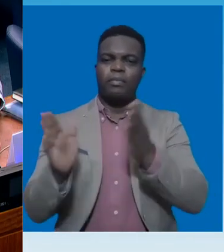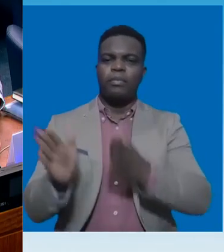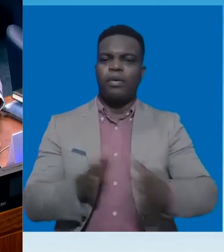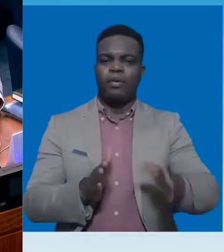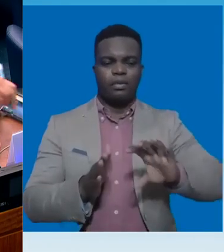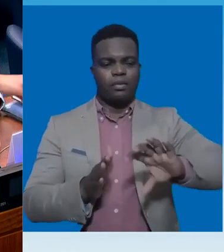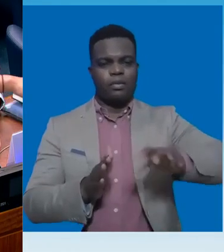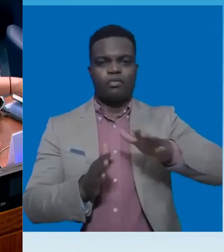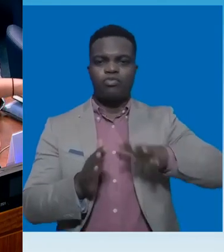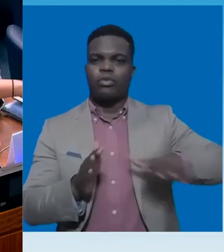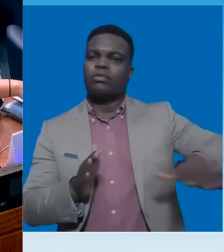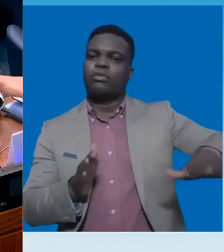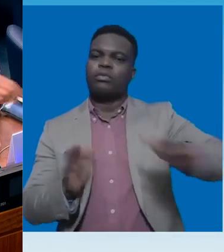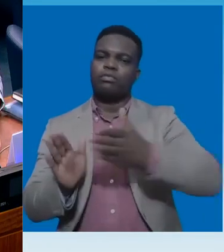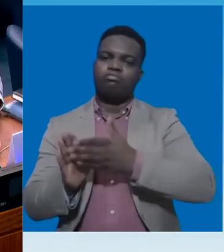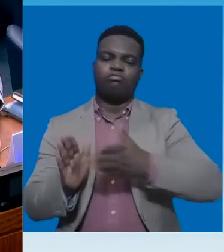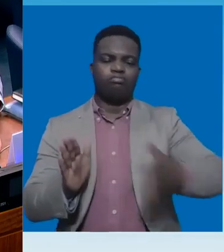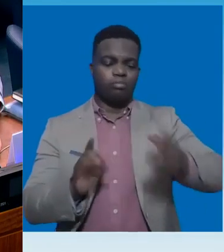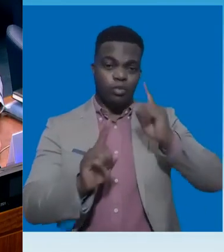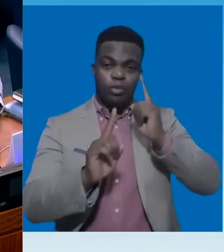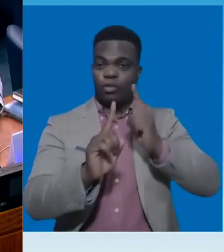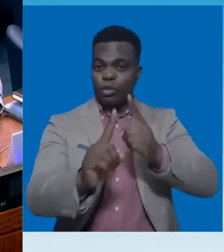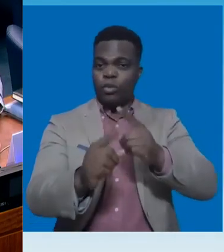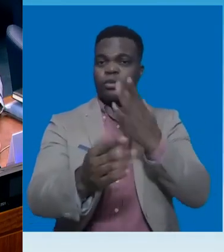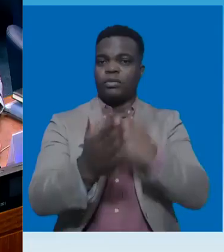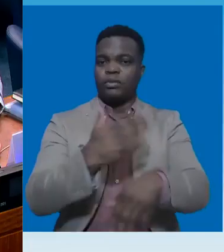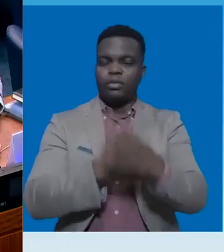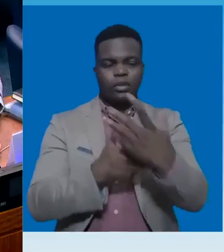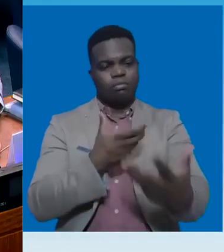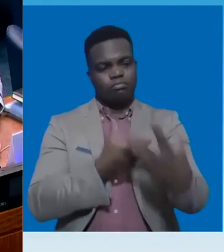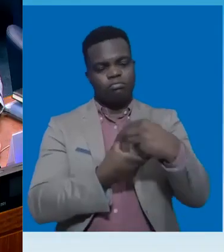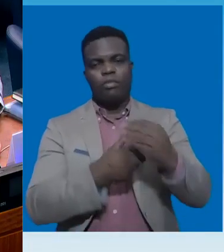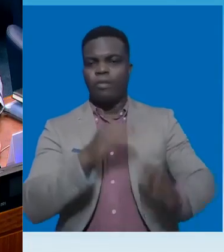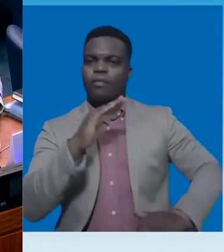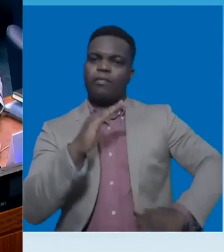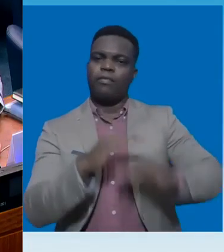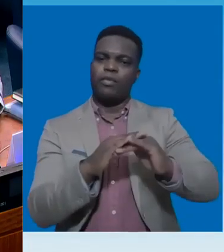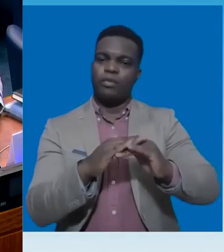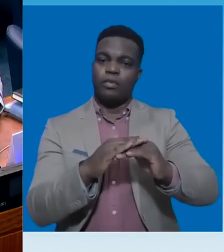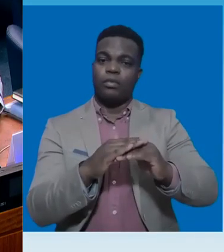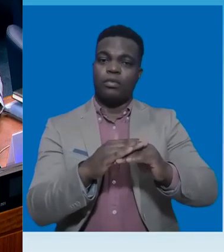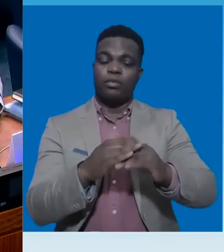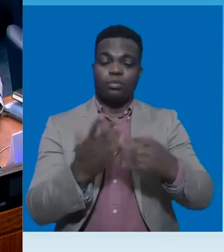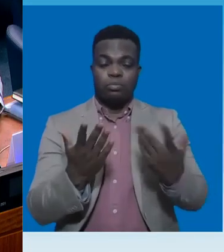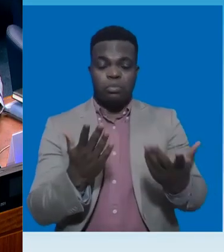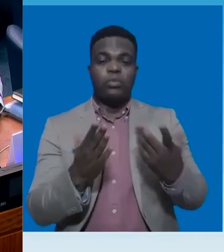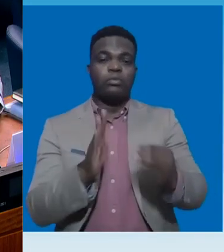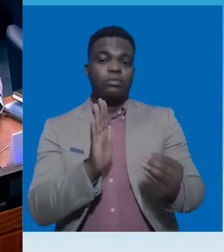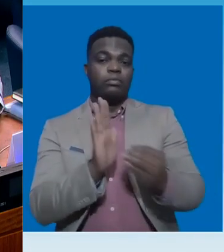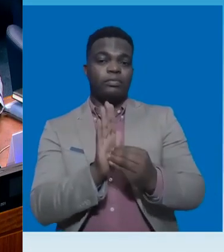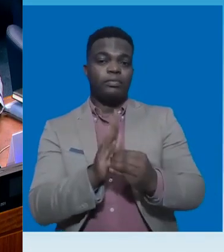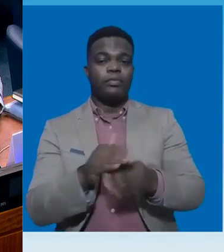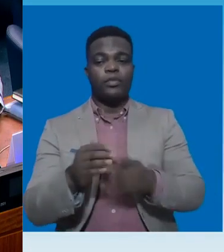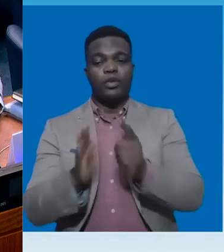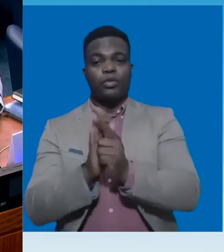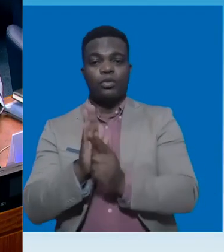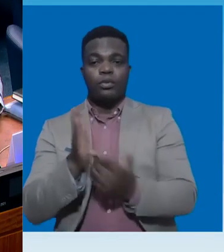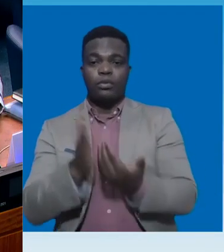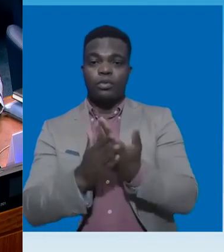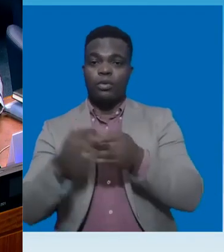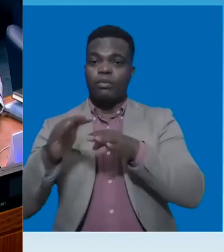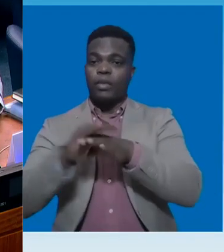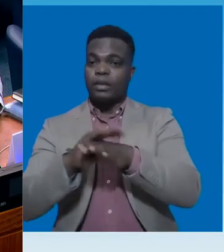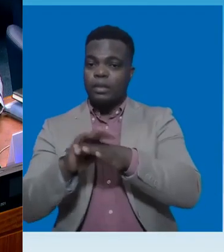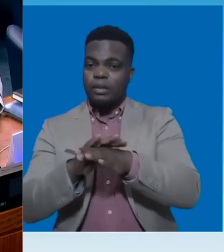We launched the accessibility law to promote barrier-free facilities, information, and services.